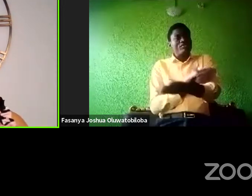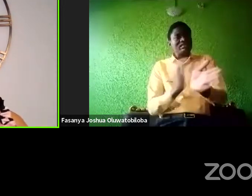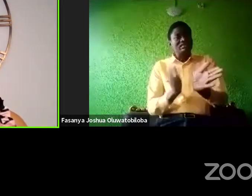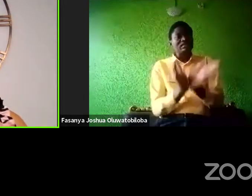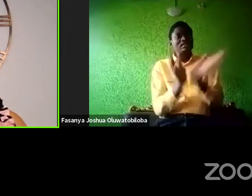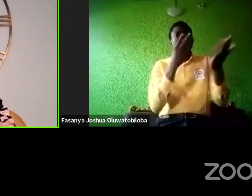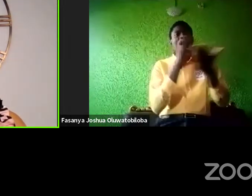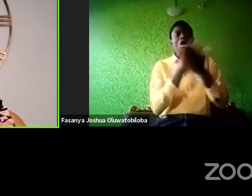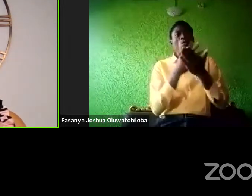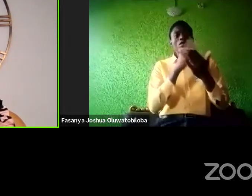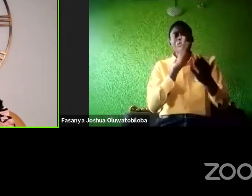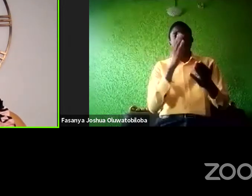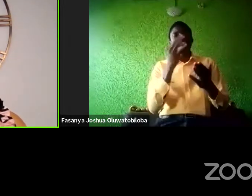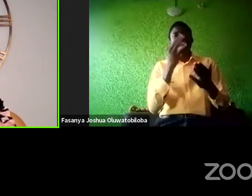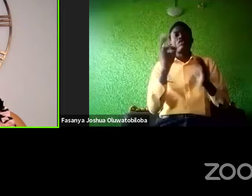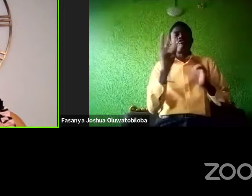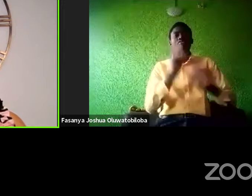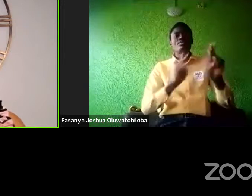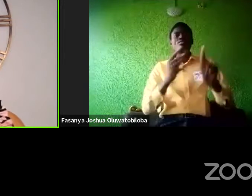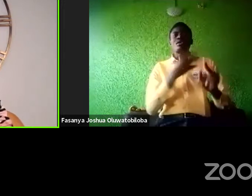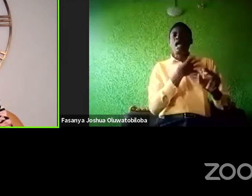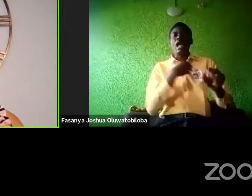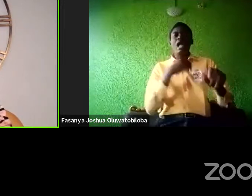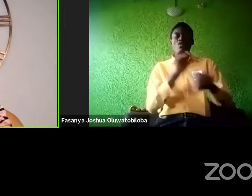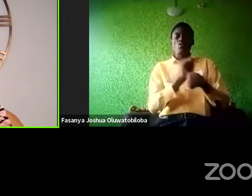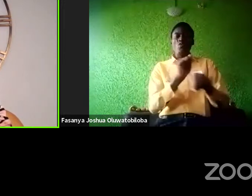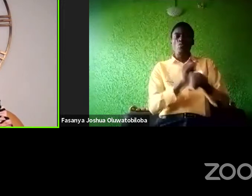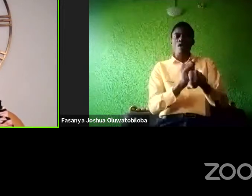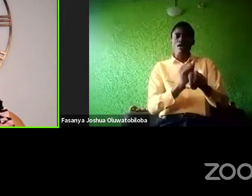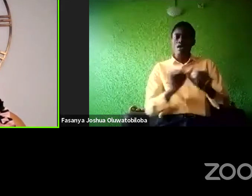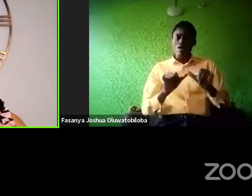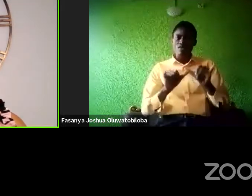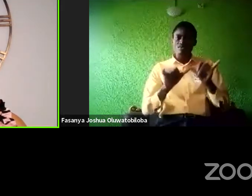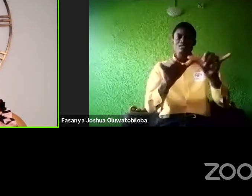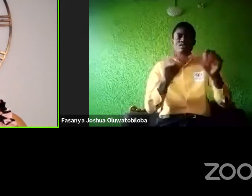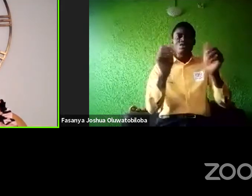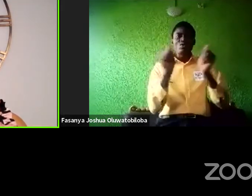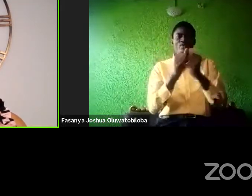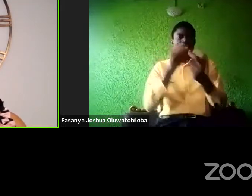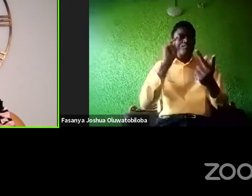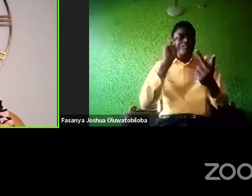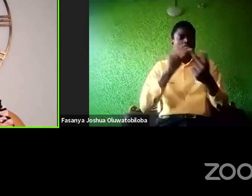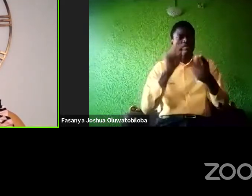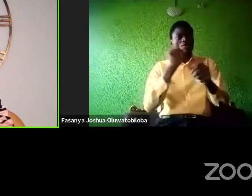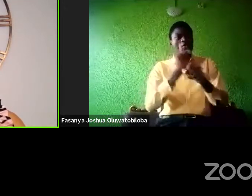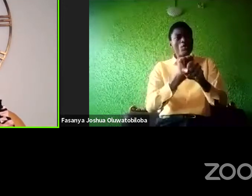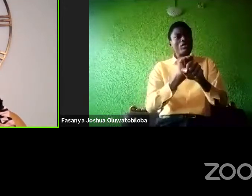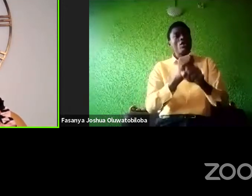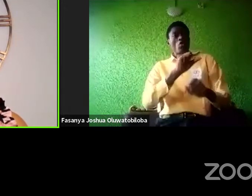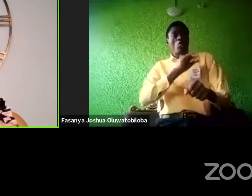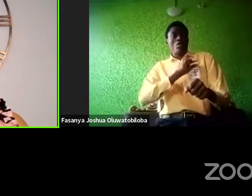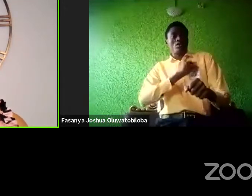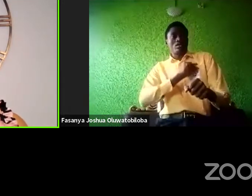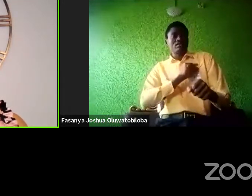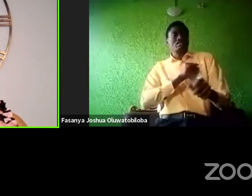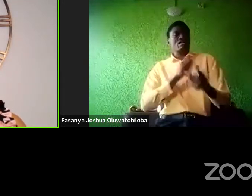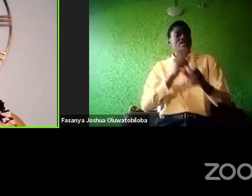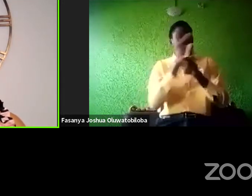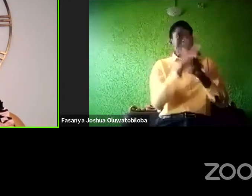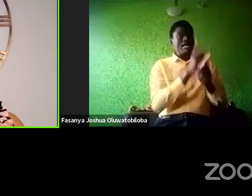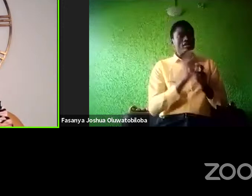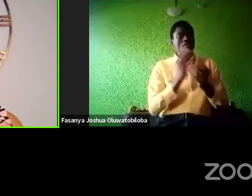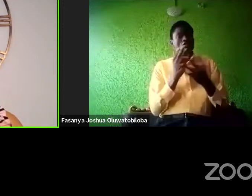consistently with seamless access to quality care through our HMO platform and also through